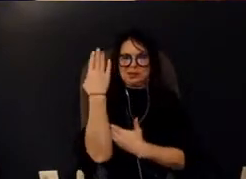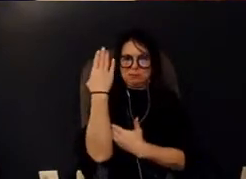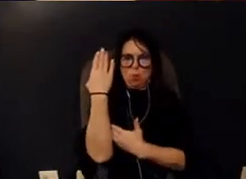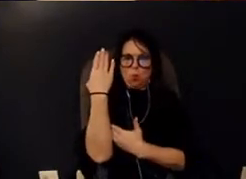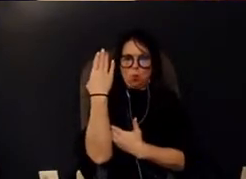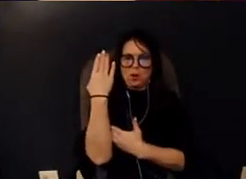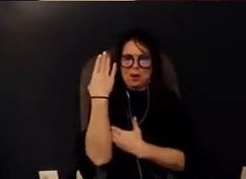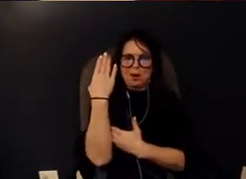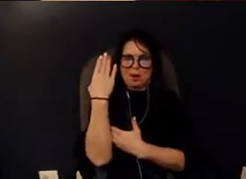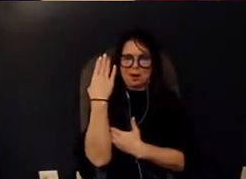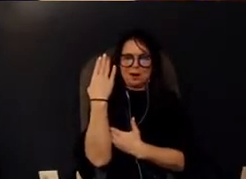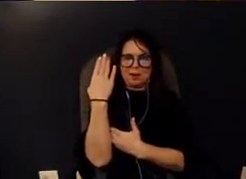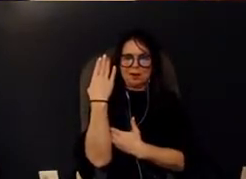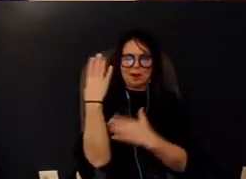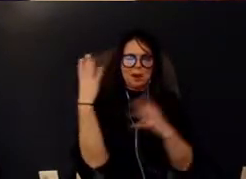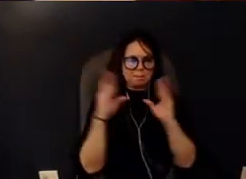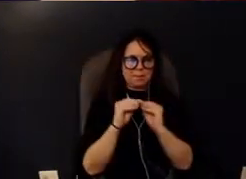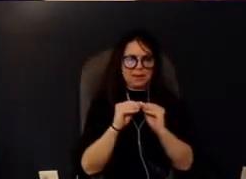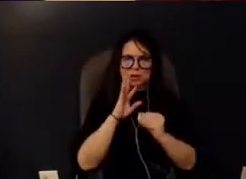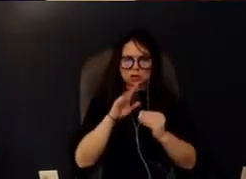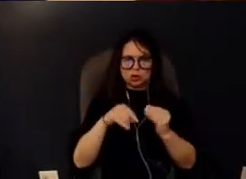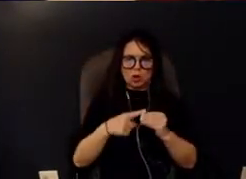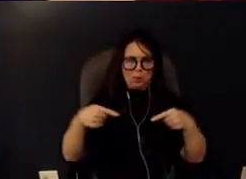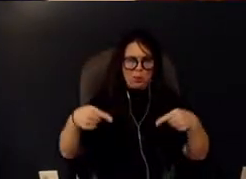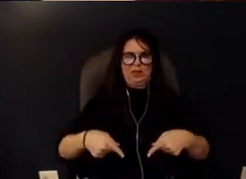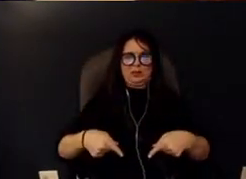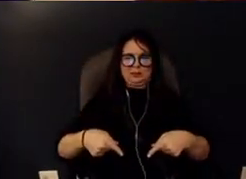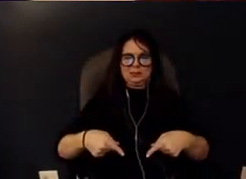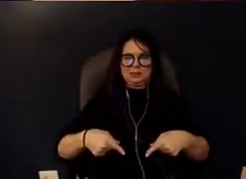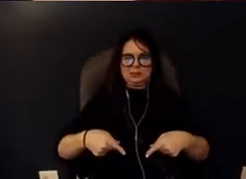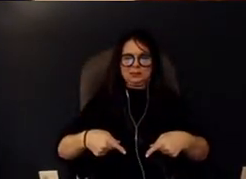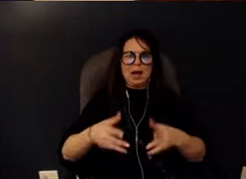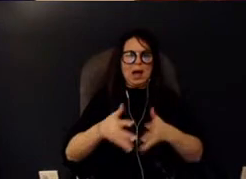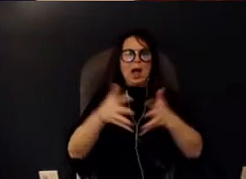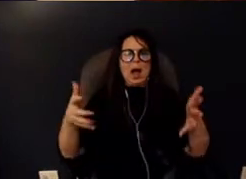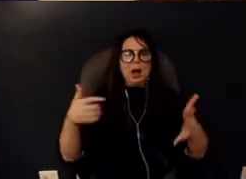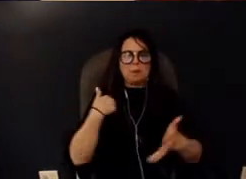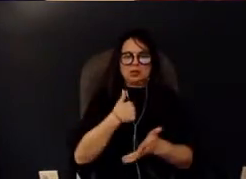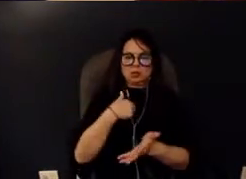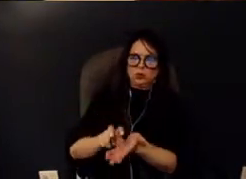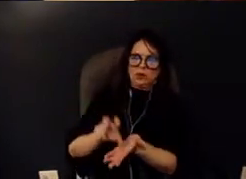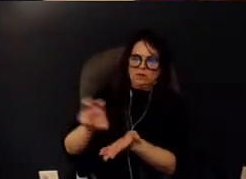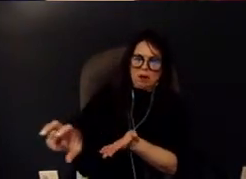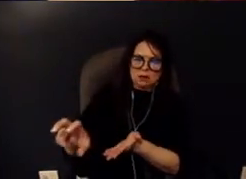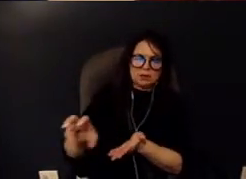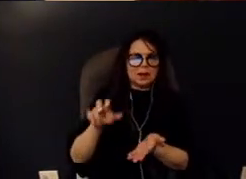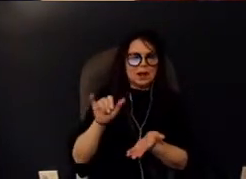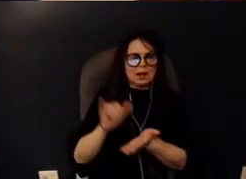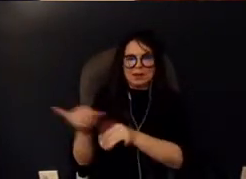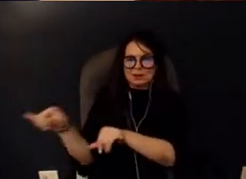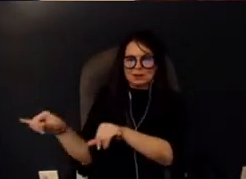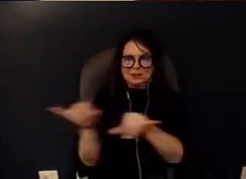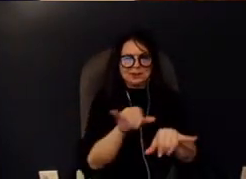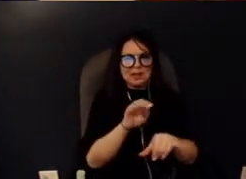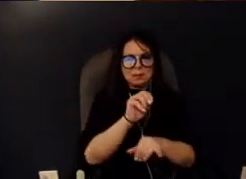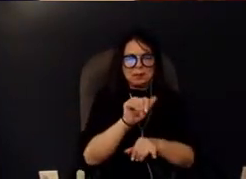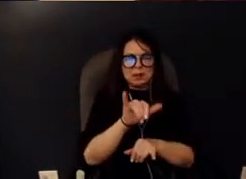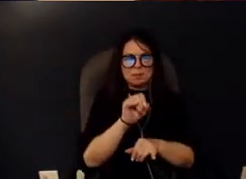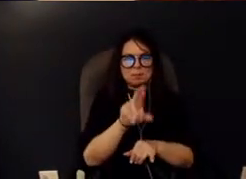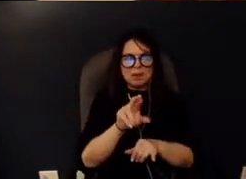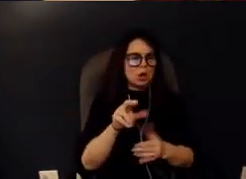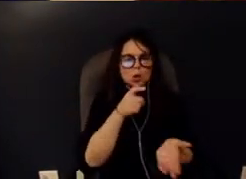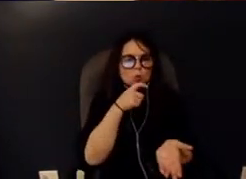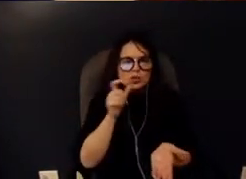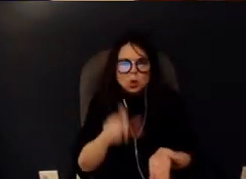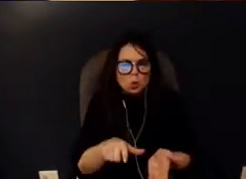exactly this, and that the level that we funded is exactly the level that the mayor has funded. We don't need to discuss recruitment classes here in this forum